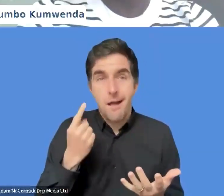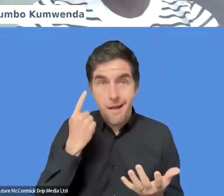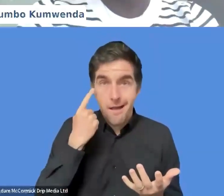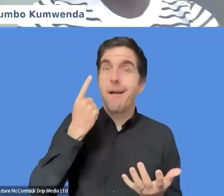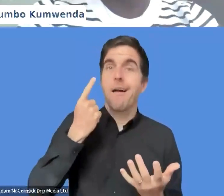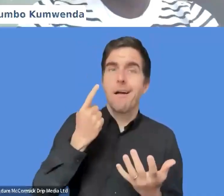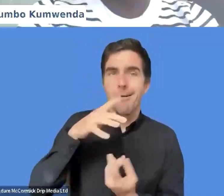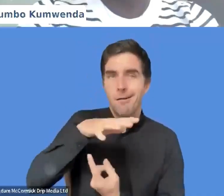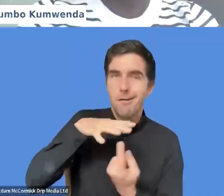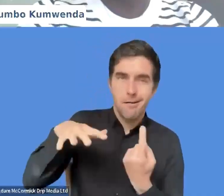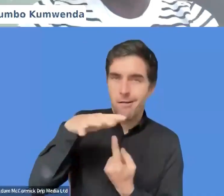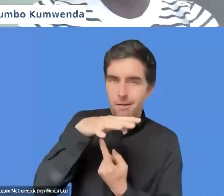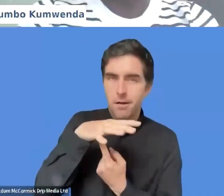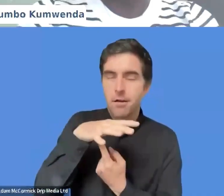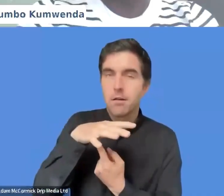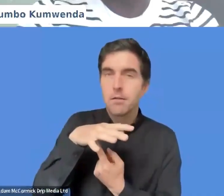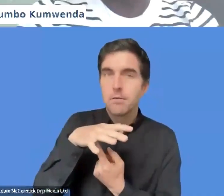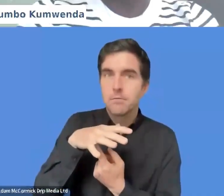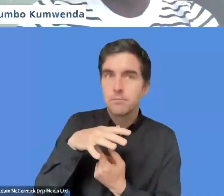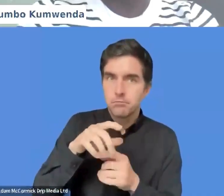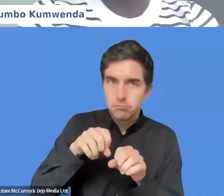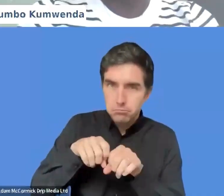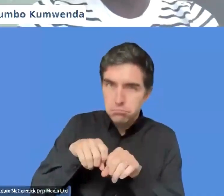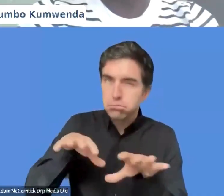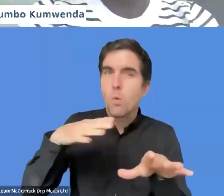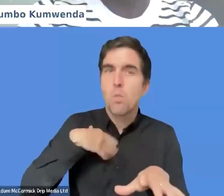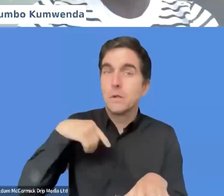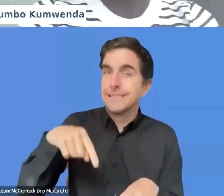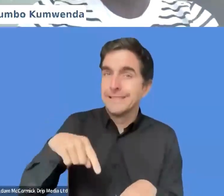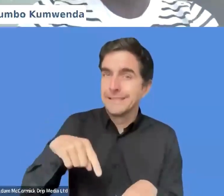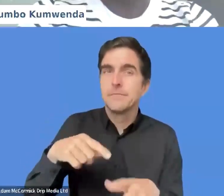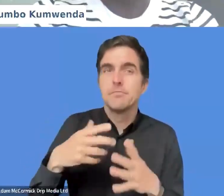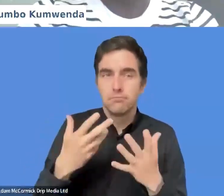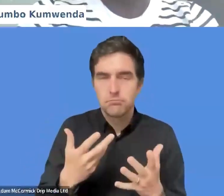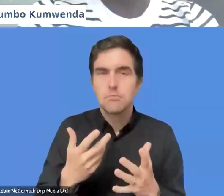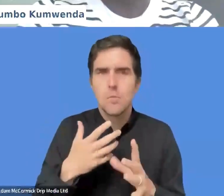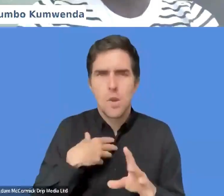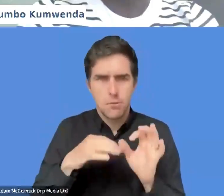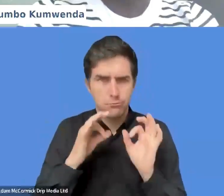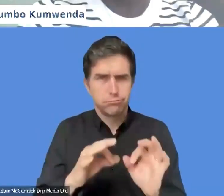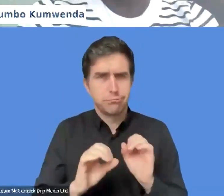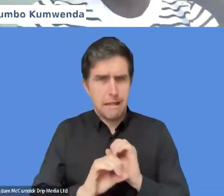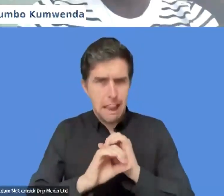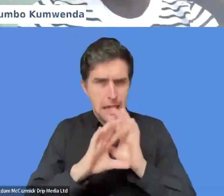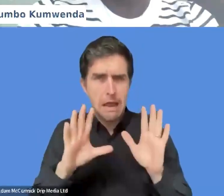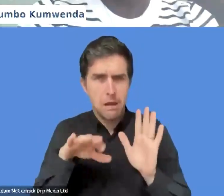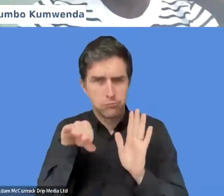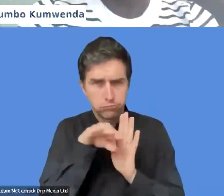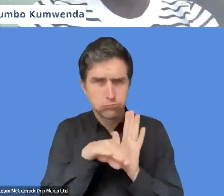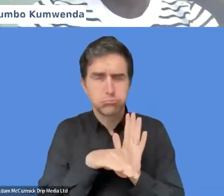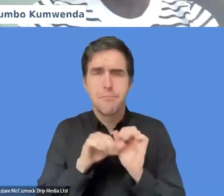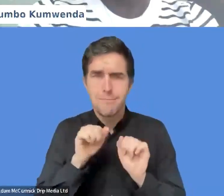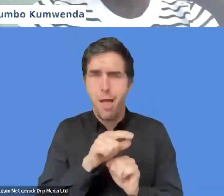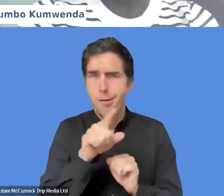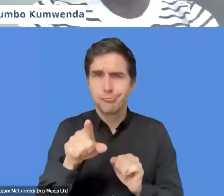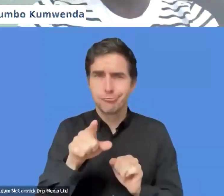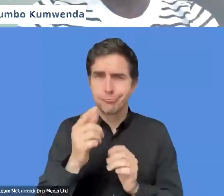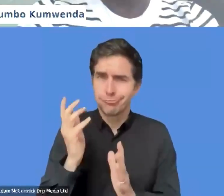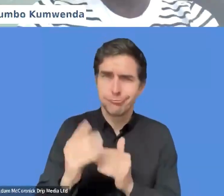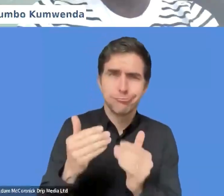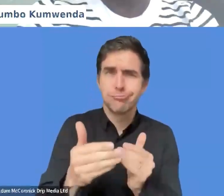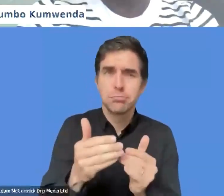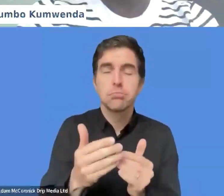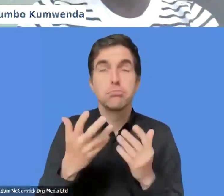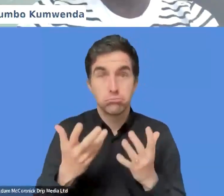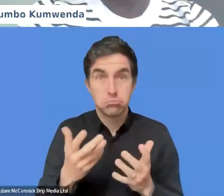be incorporated into existing systems? Could include academic institutions at university level, but